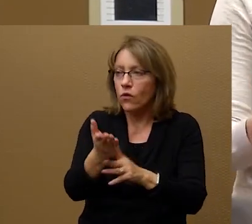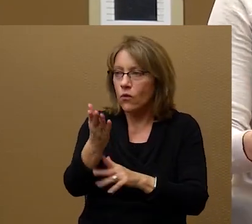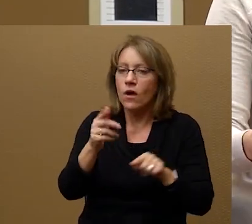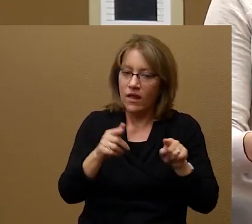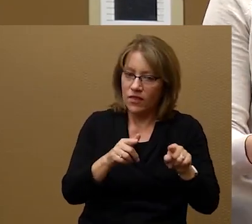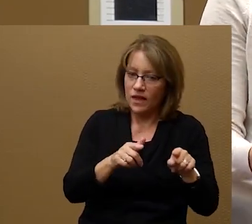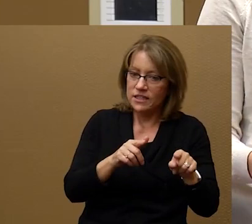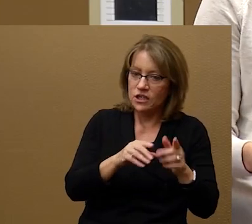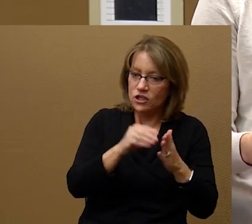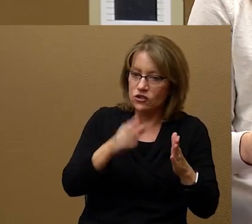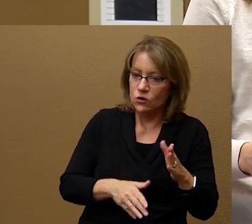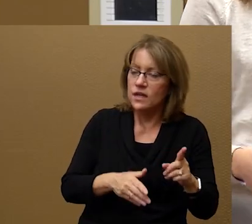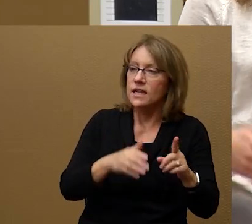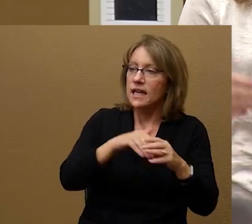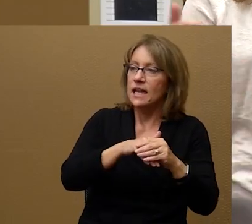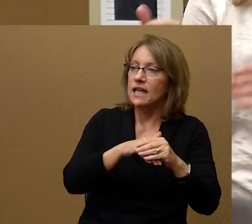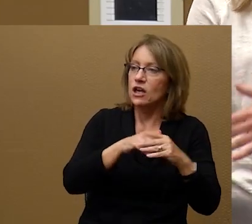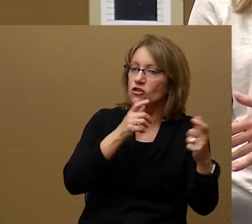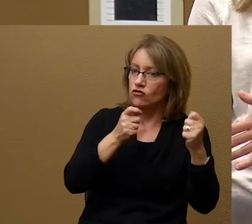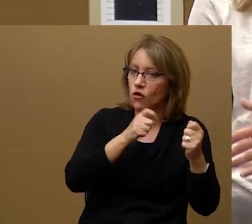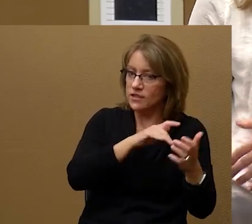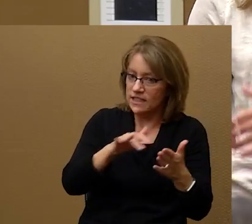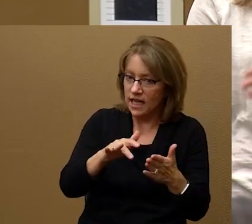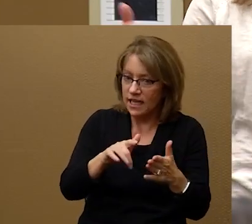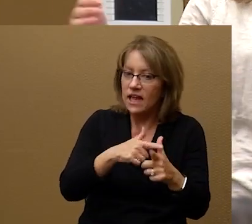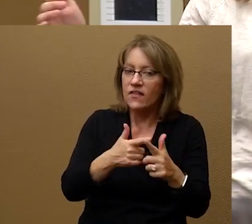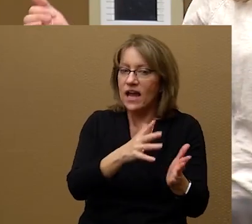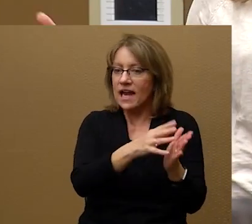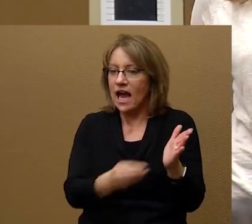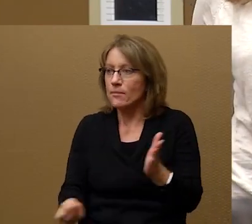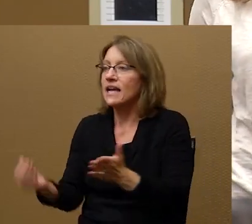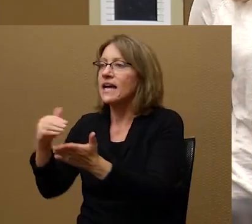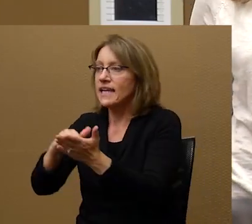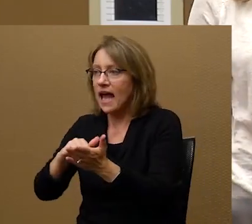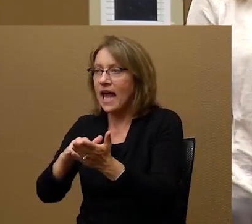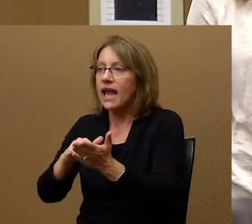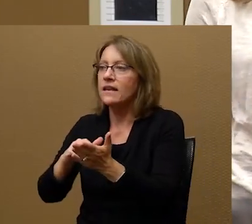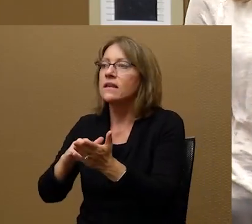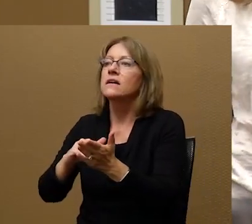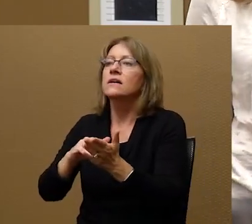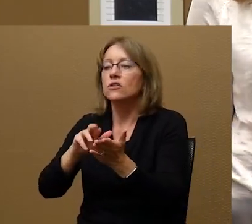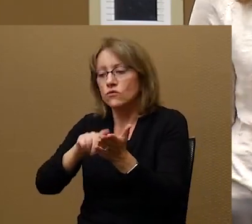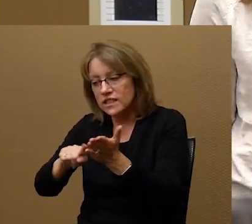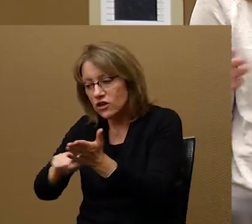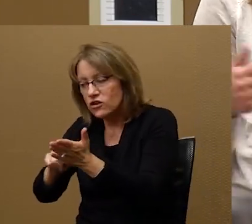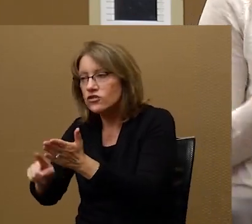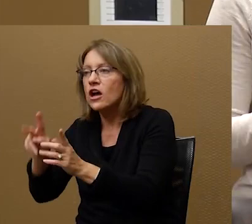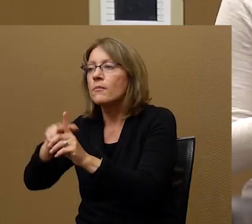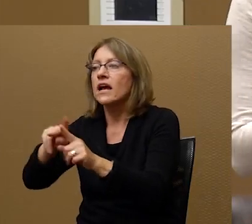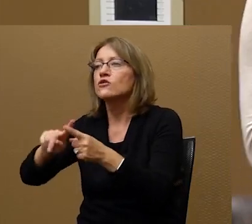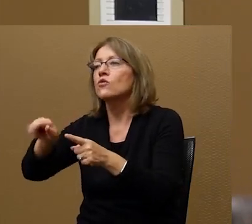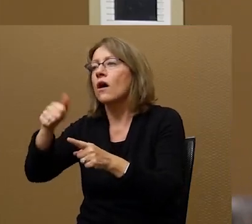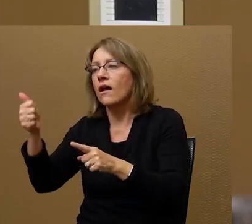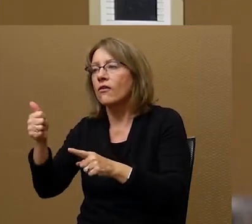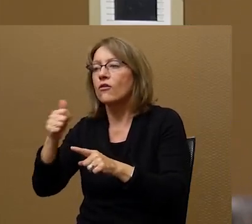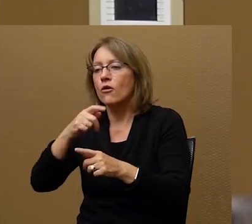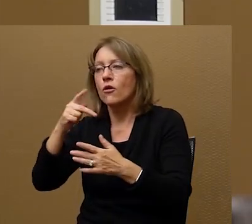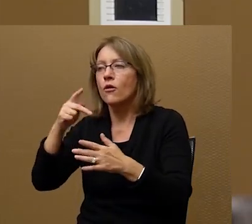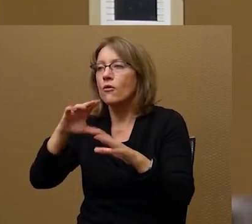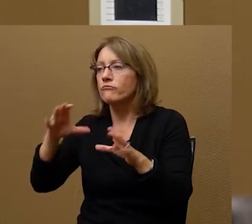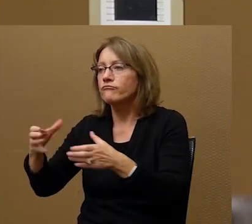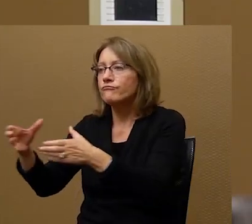student in a control study, then they have to replicate it, and then they have to generalize it to other populations before it is